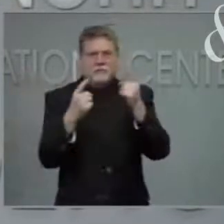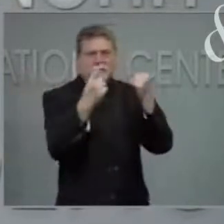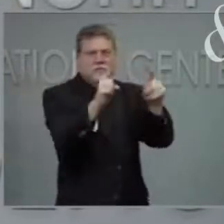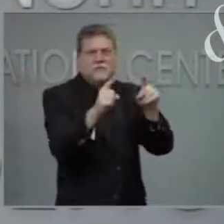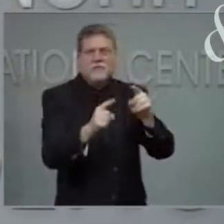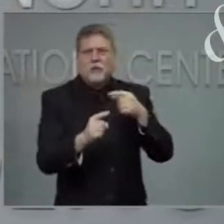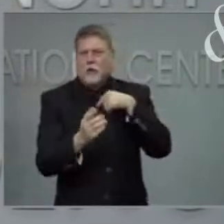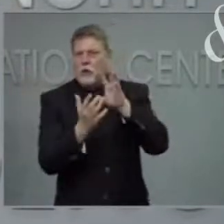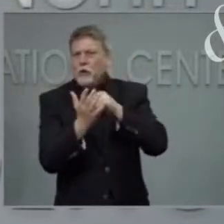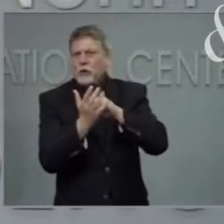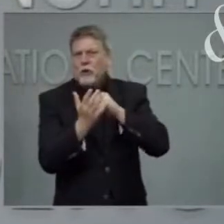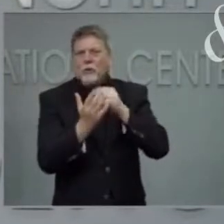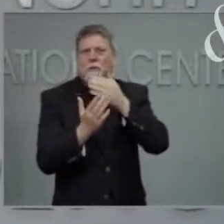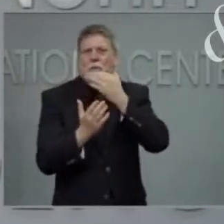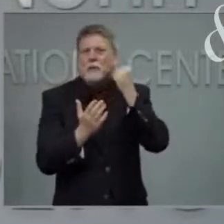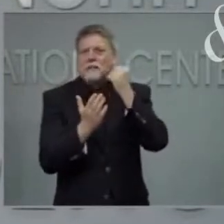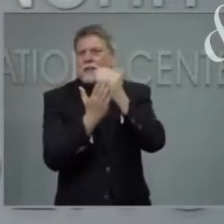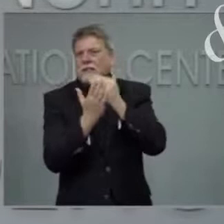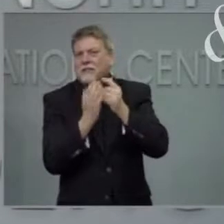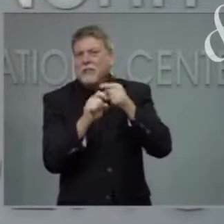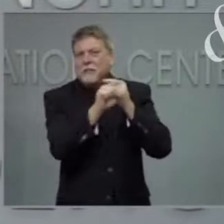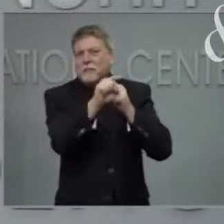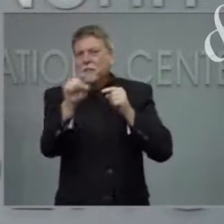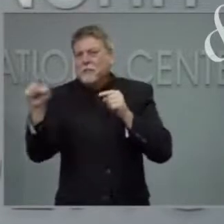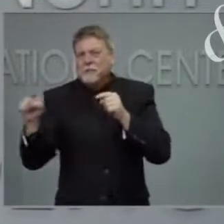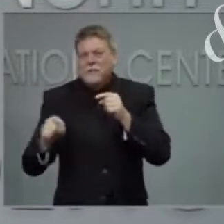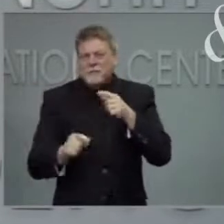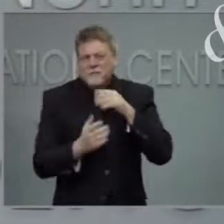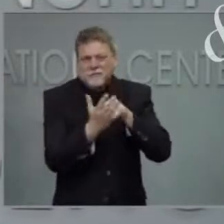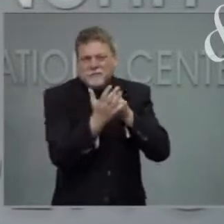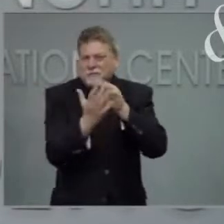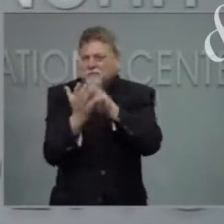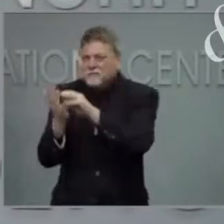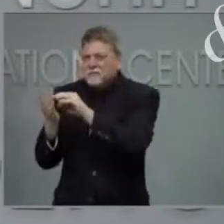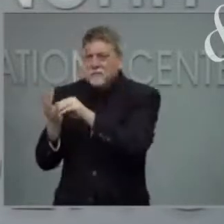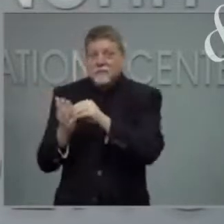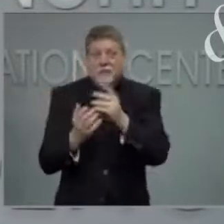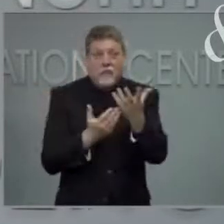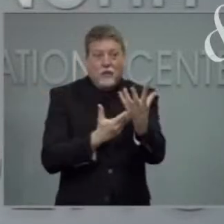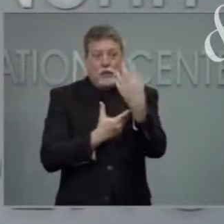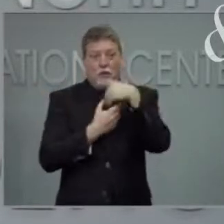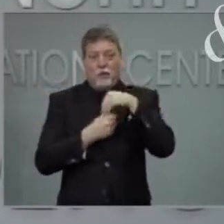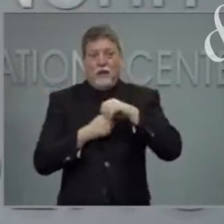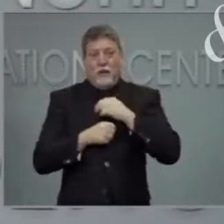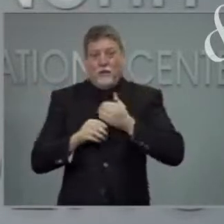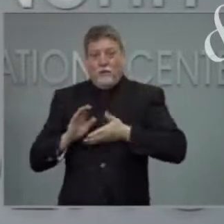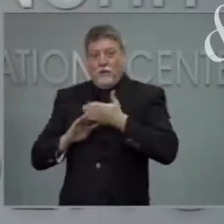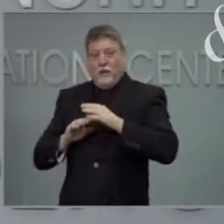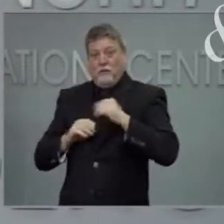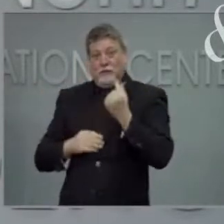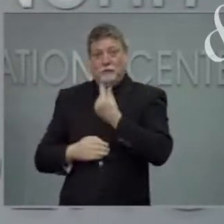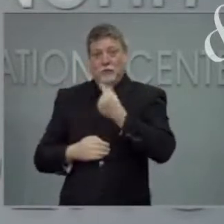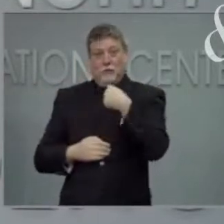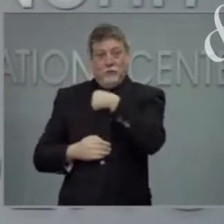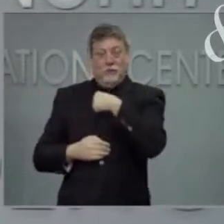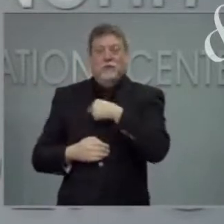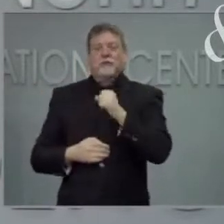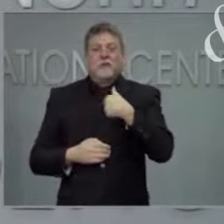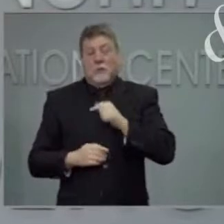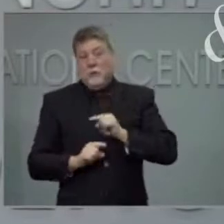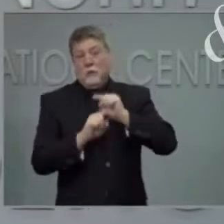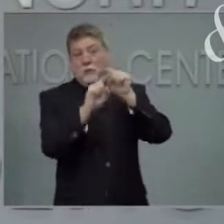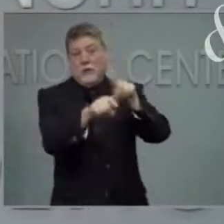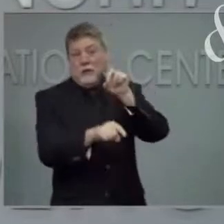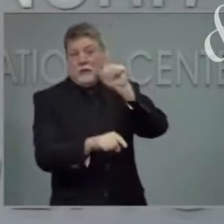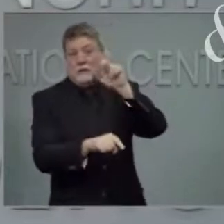if I could pick up a few best practices and tips so that we could integrate them into our operation. So went down to